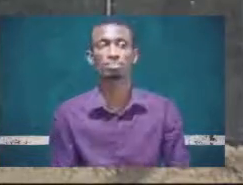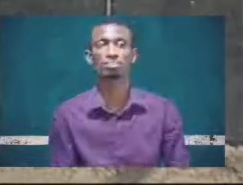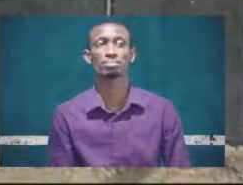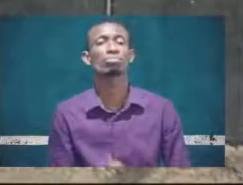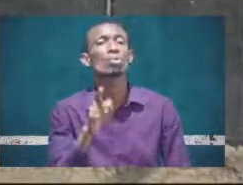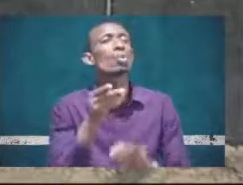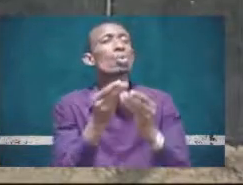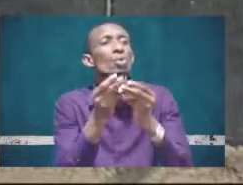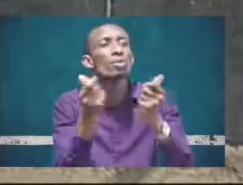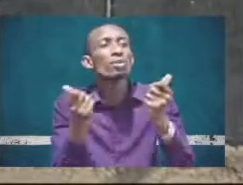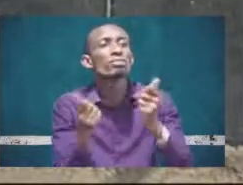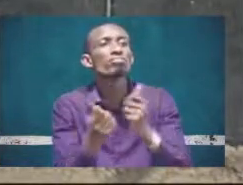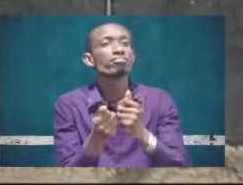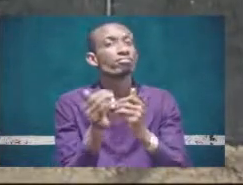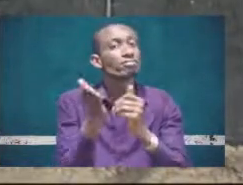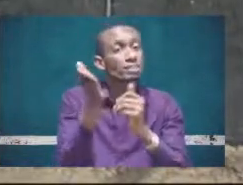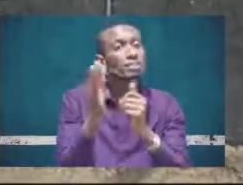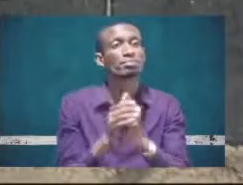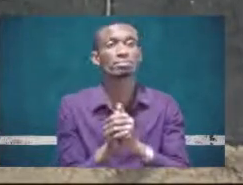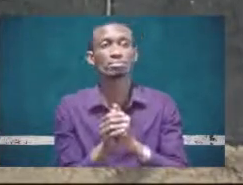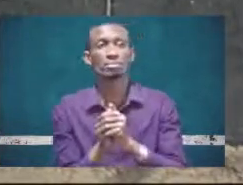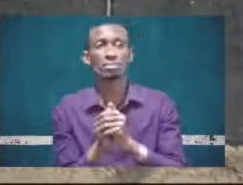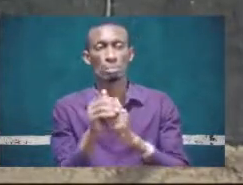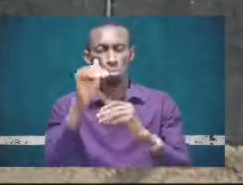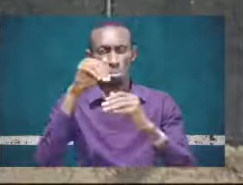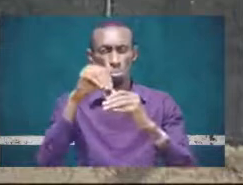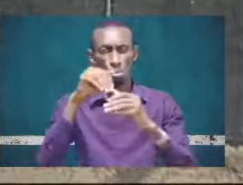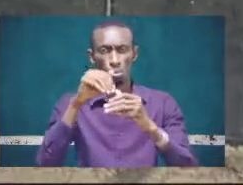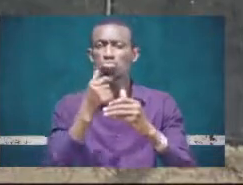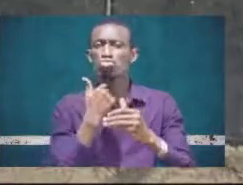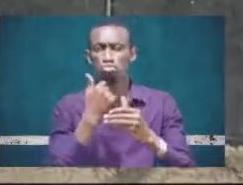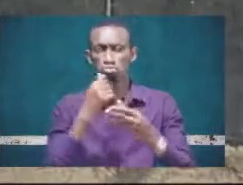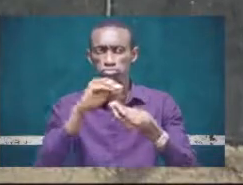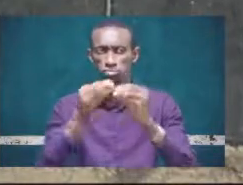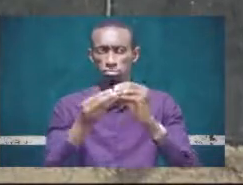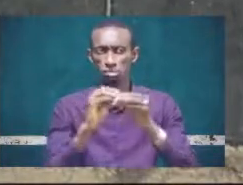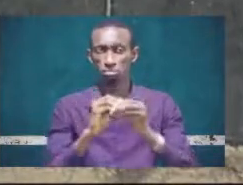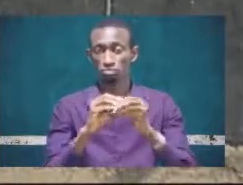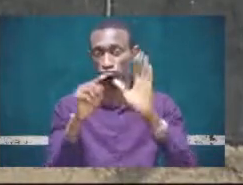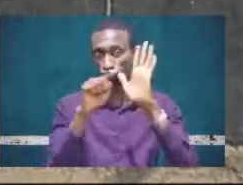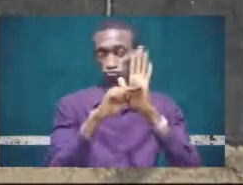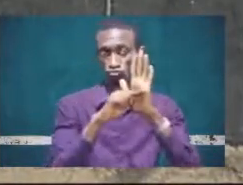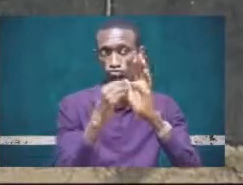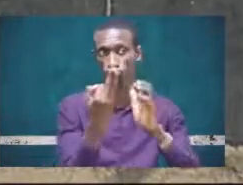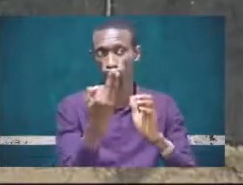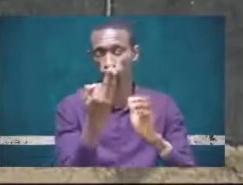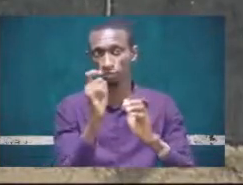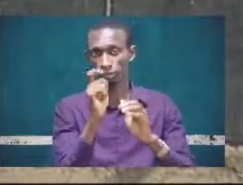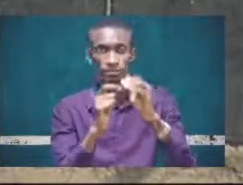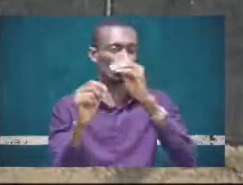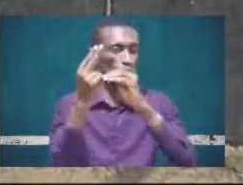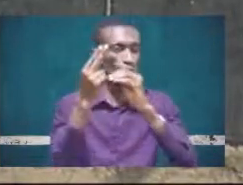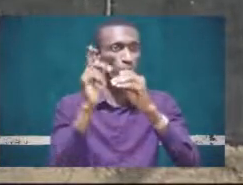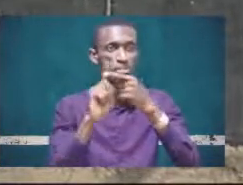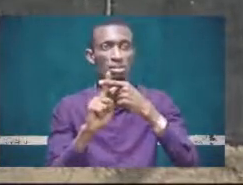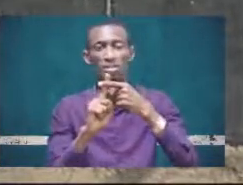Solve the following inequality in the set of real numbers. The inequality is minus 3x squared